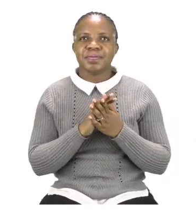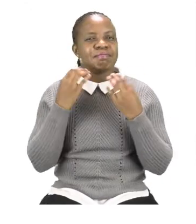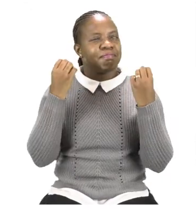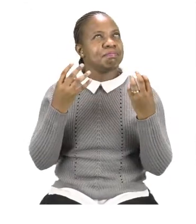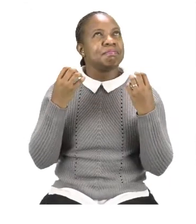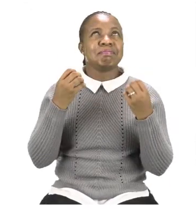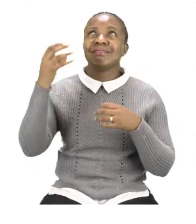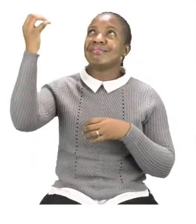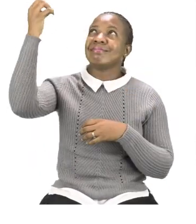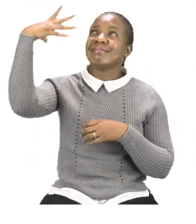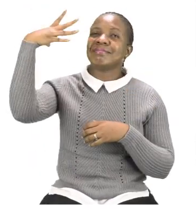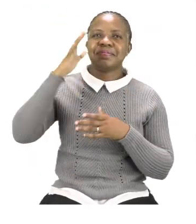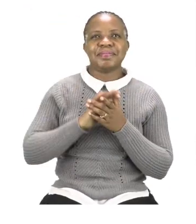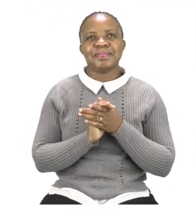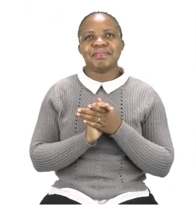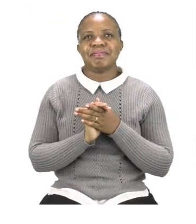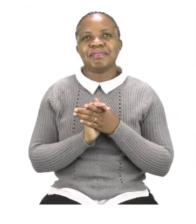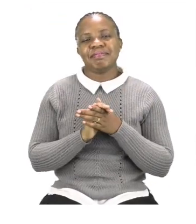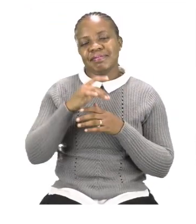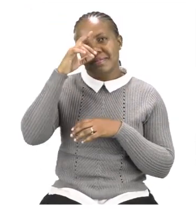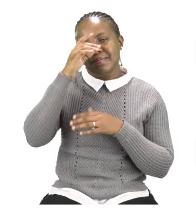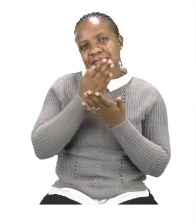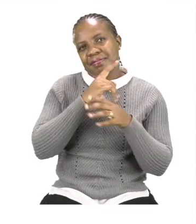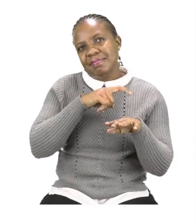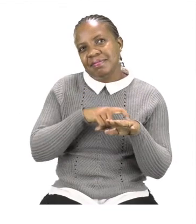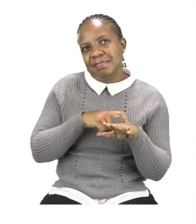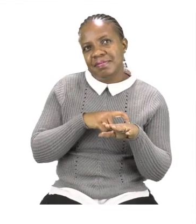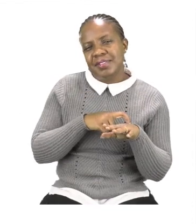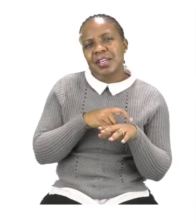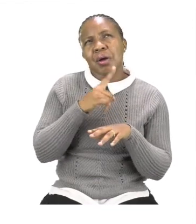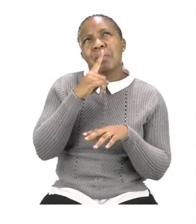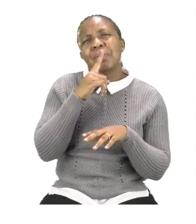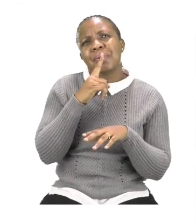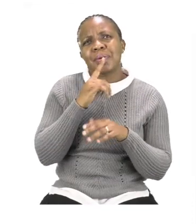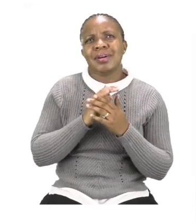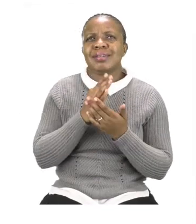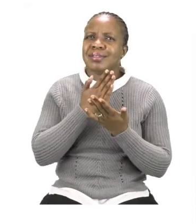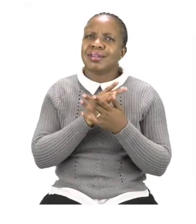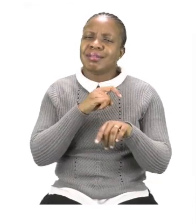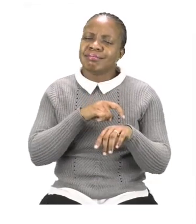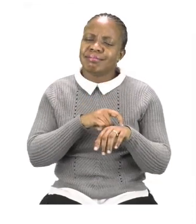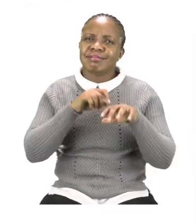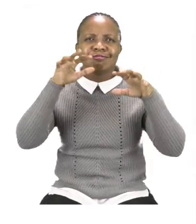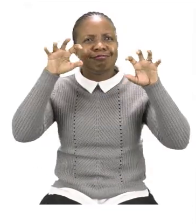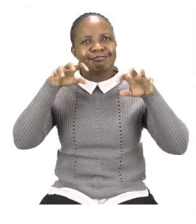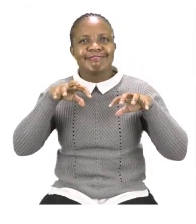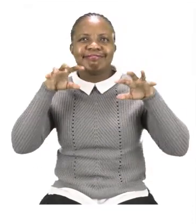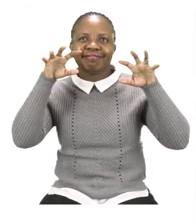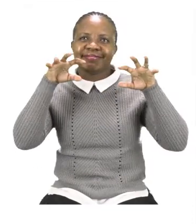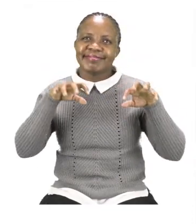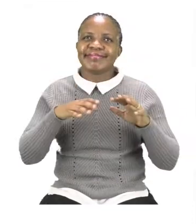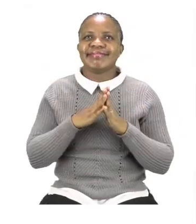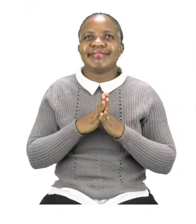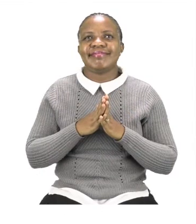lots of sun. Sometimes it's hot. Sometimes it rains.